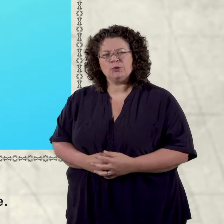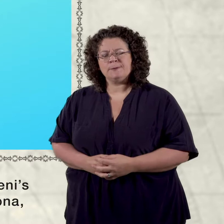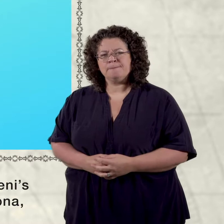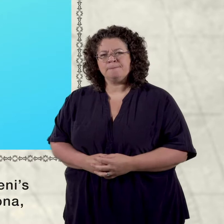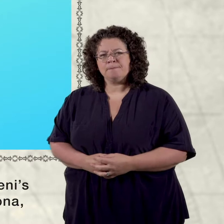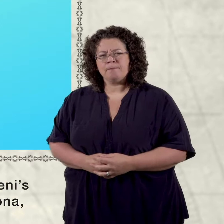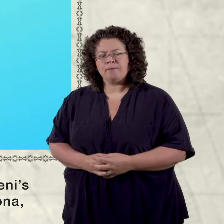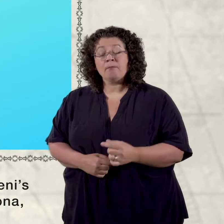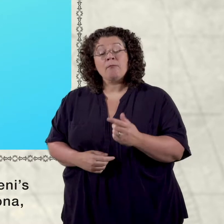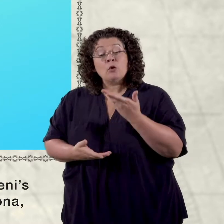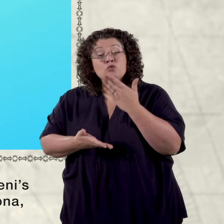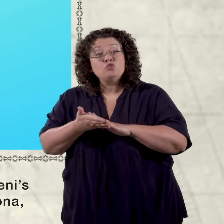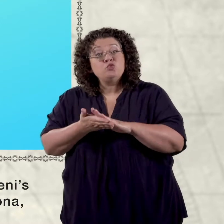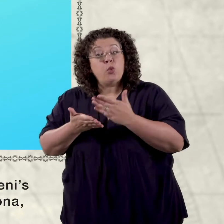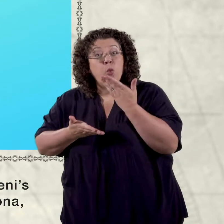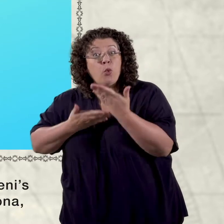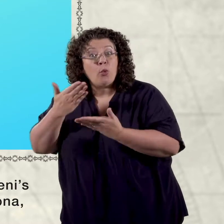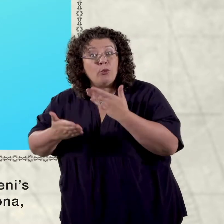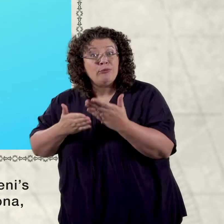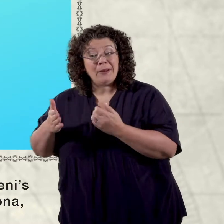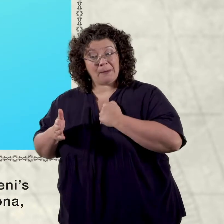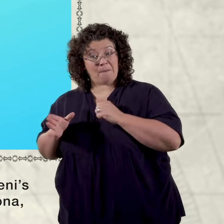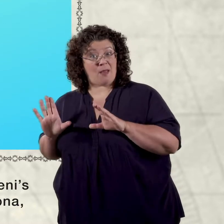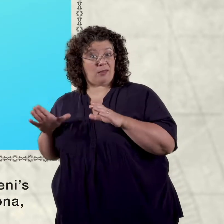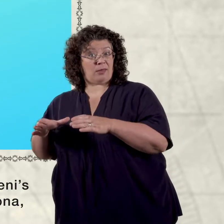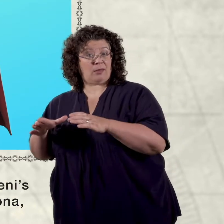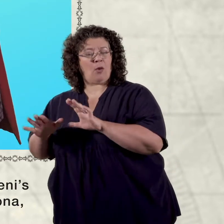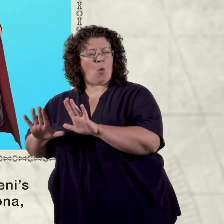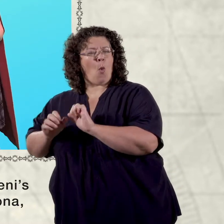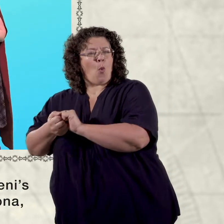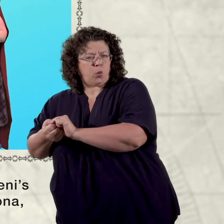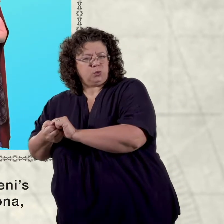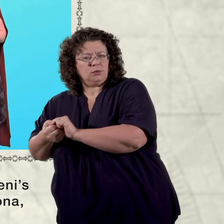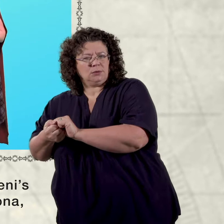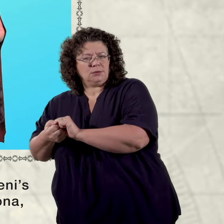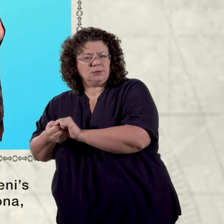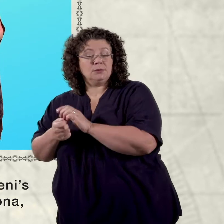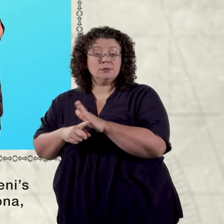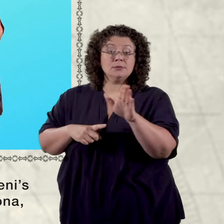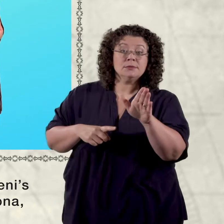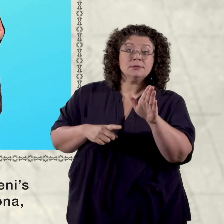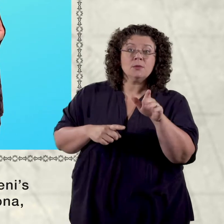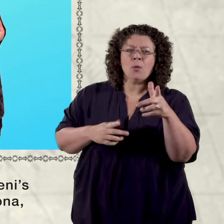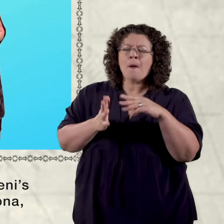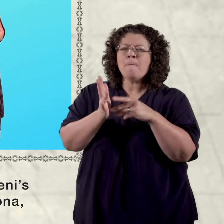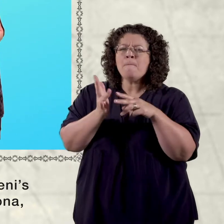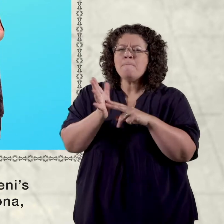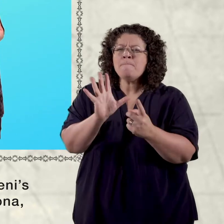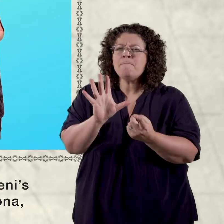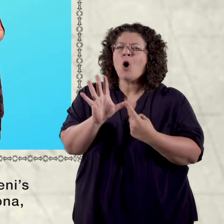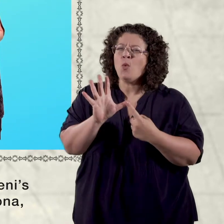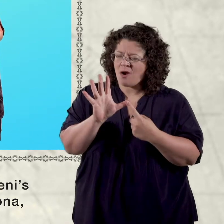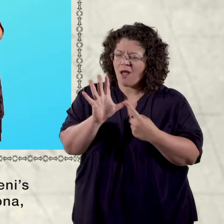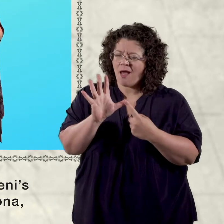Meanwhile, our story leaves the Iceni's land for a little bit and goes to